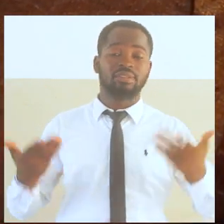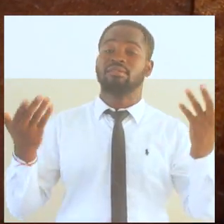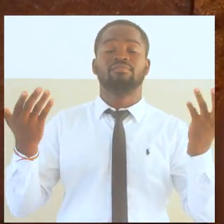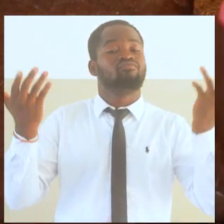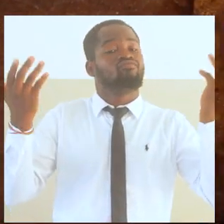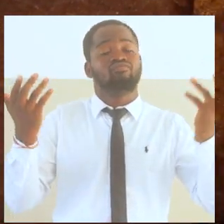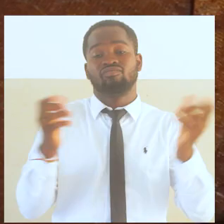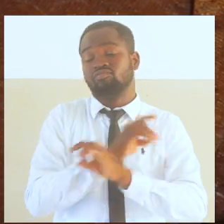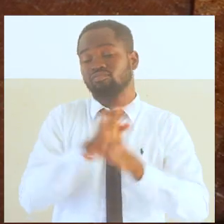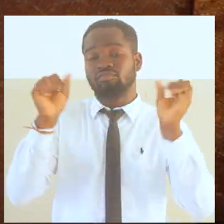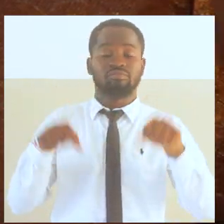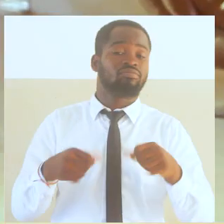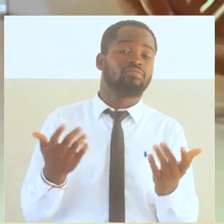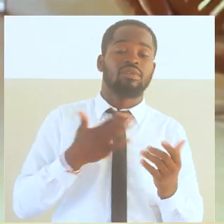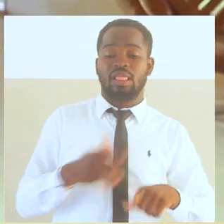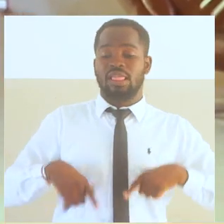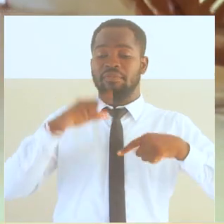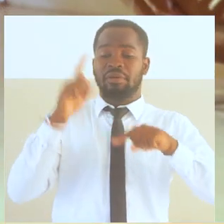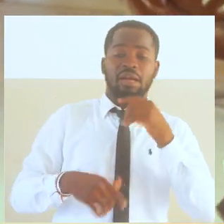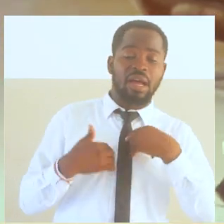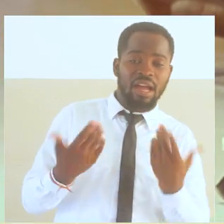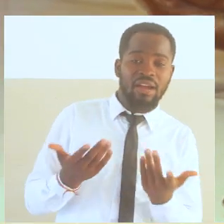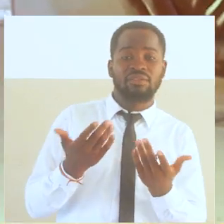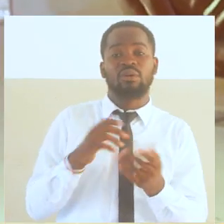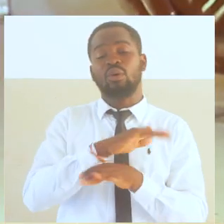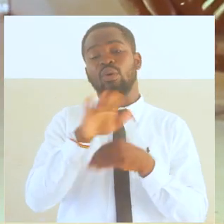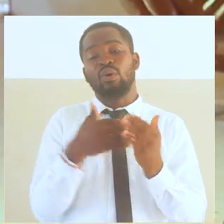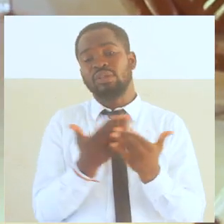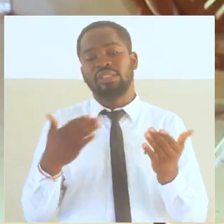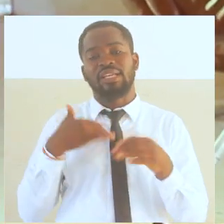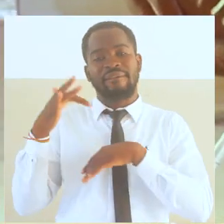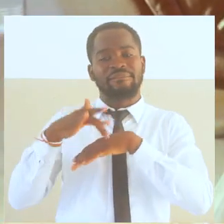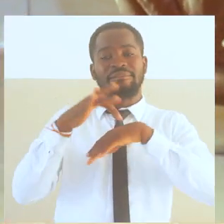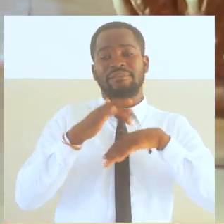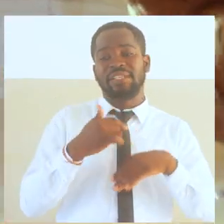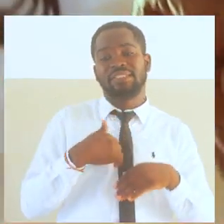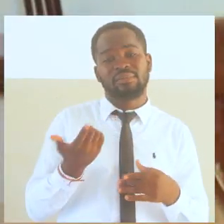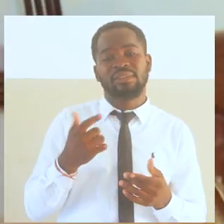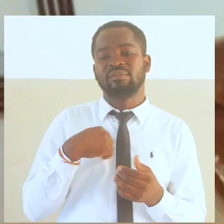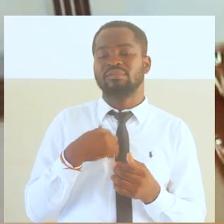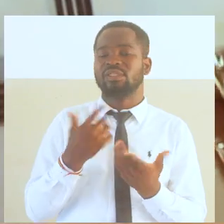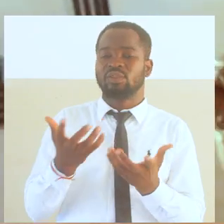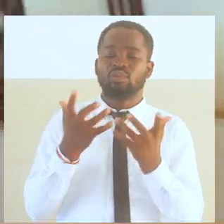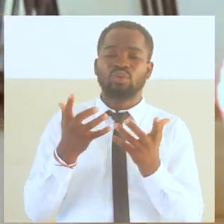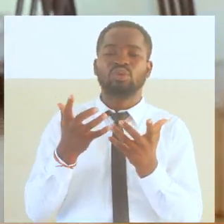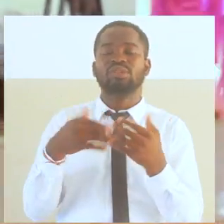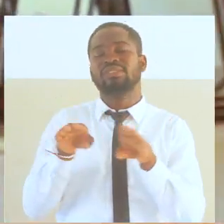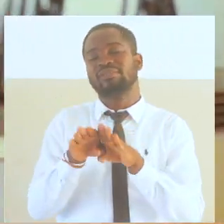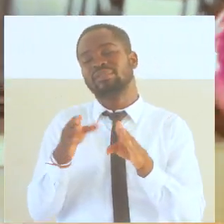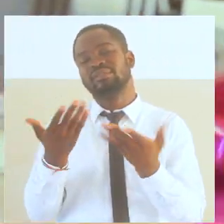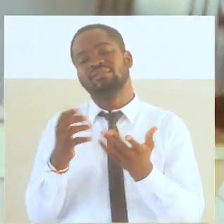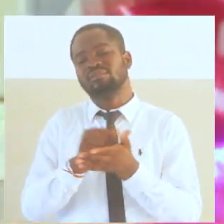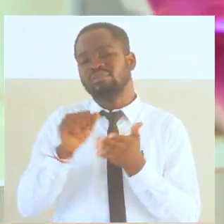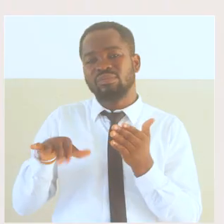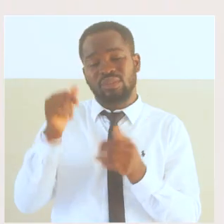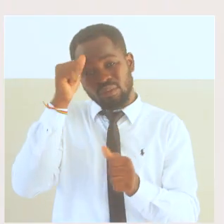some abandon the children, some take them to the bush, leave them for them to die. Some are also kept in rooms, so you don't see them